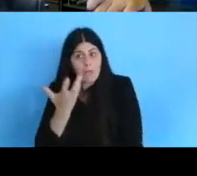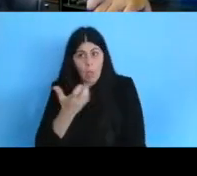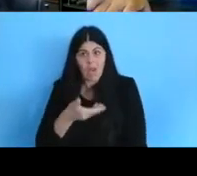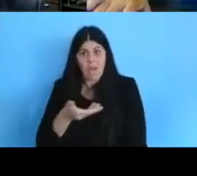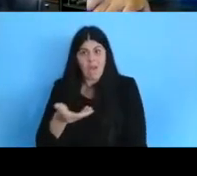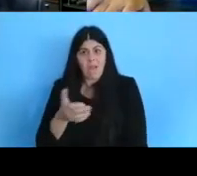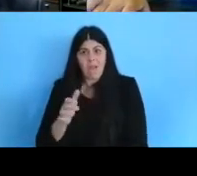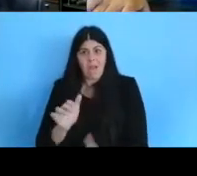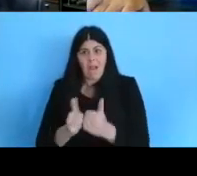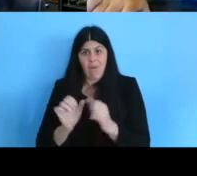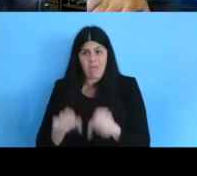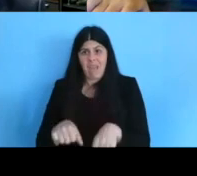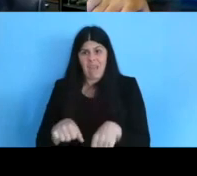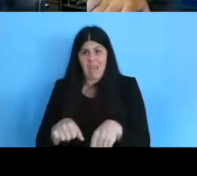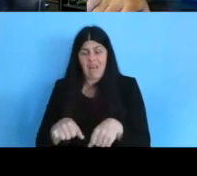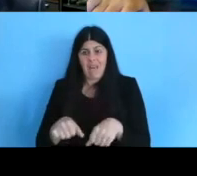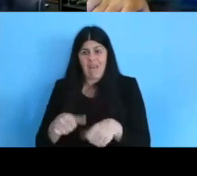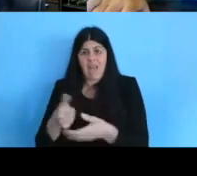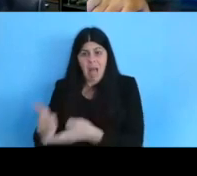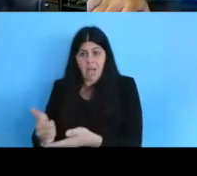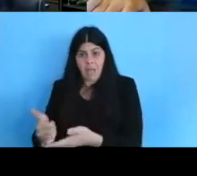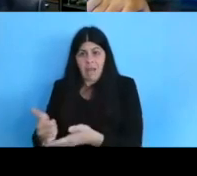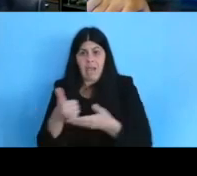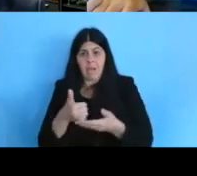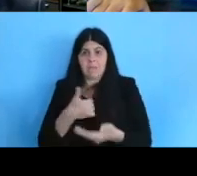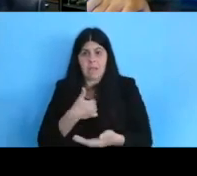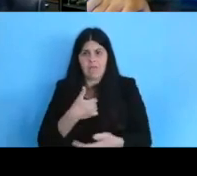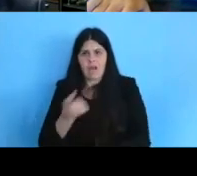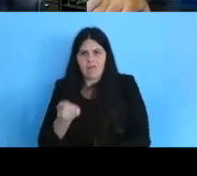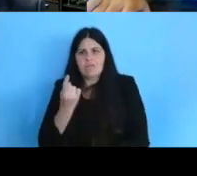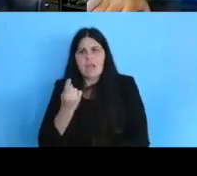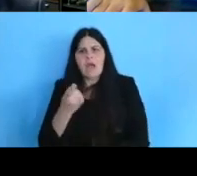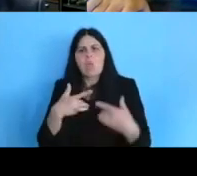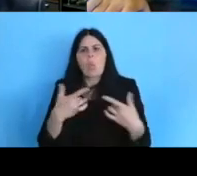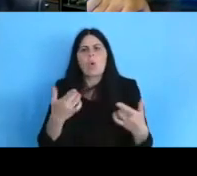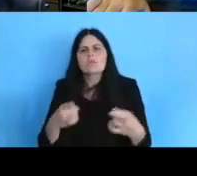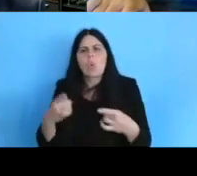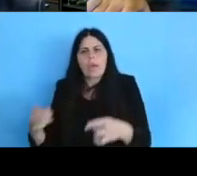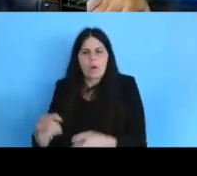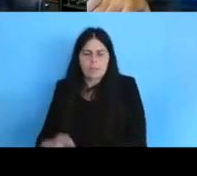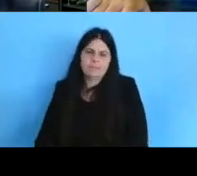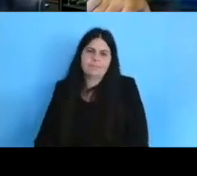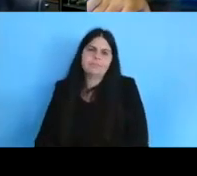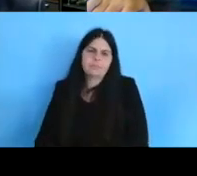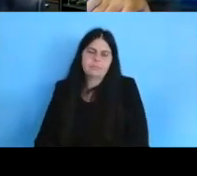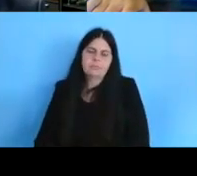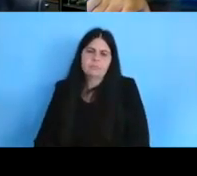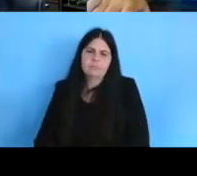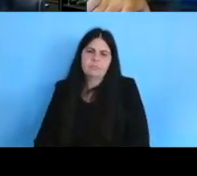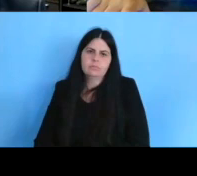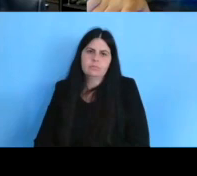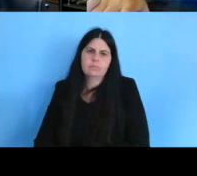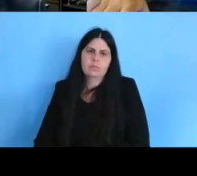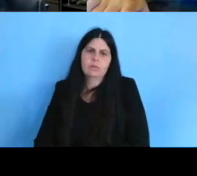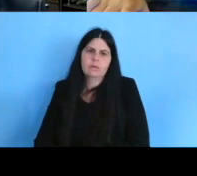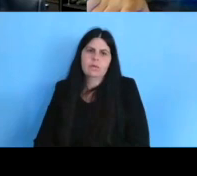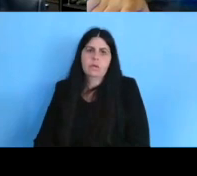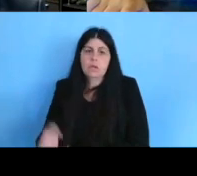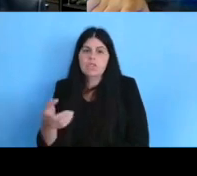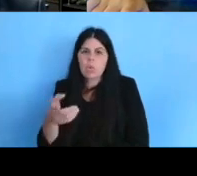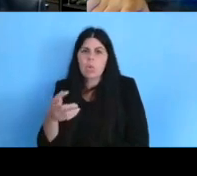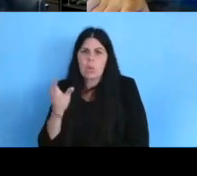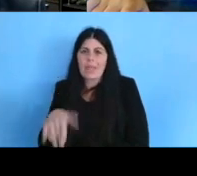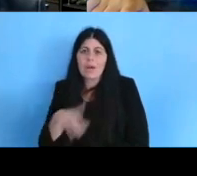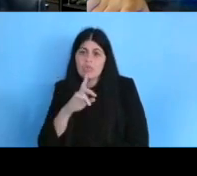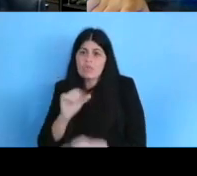help them, and how do I help myself to understand what's going on, you know, with certain things? So it understands the veteran experience